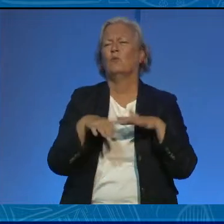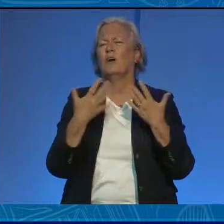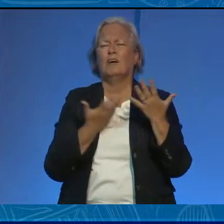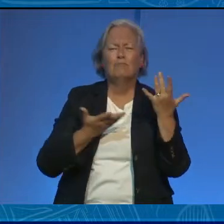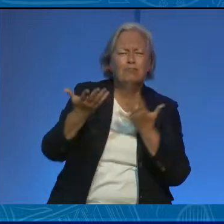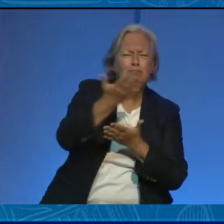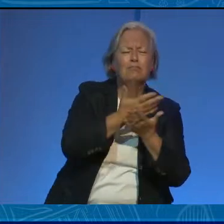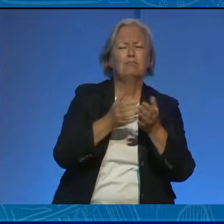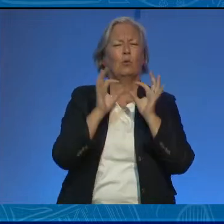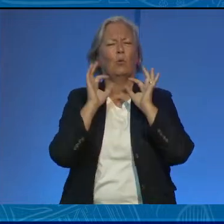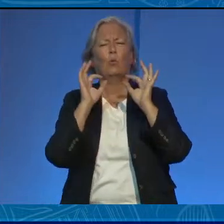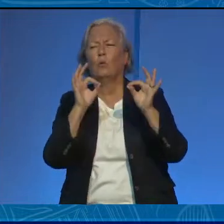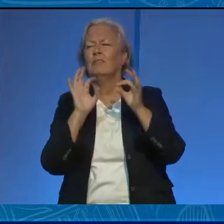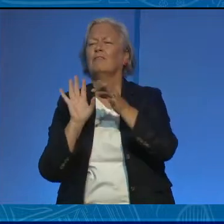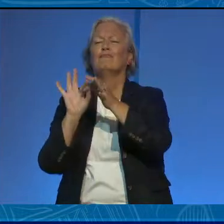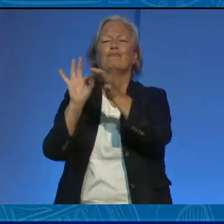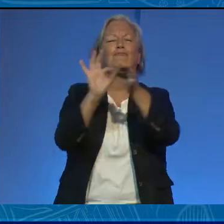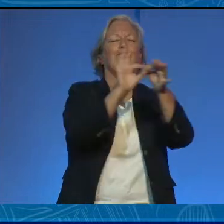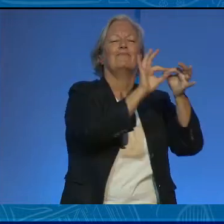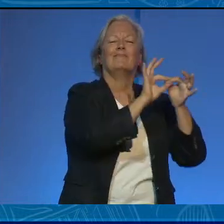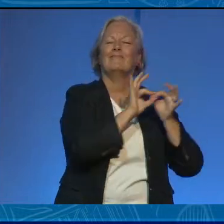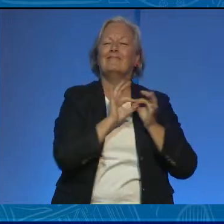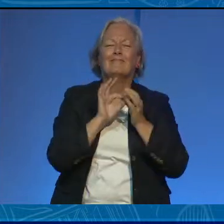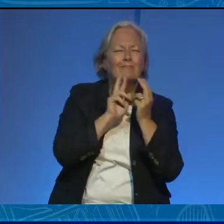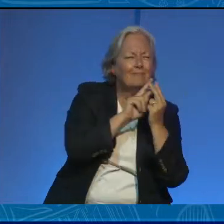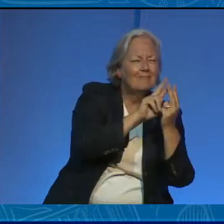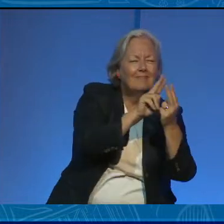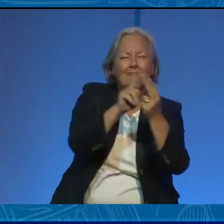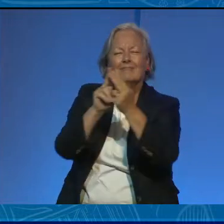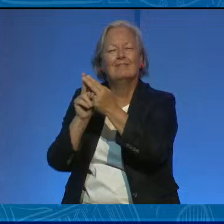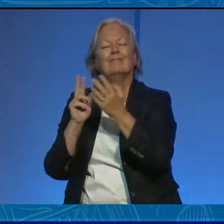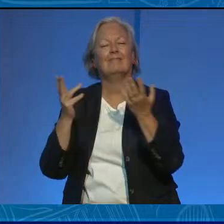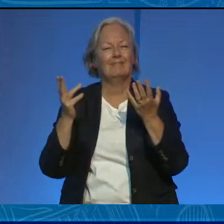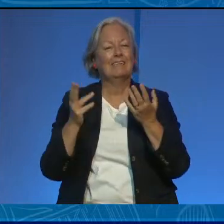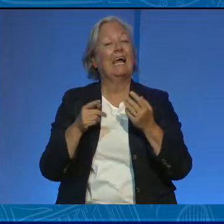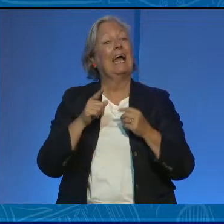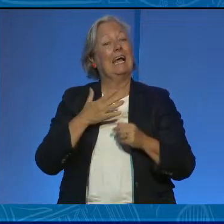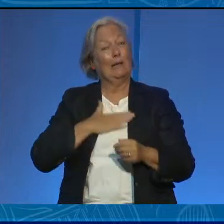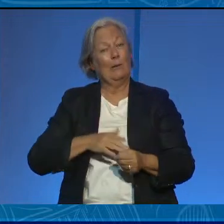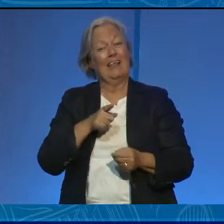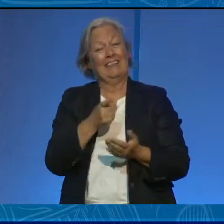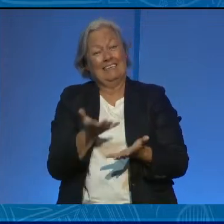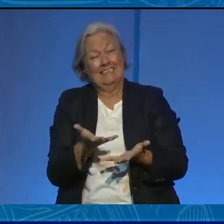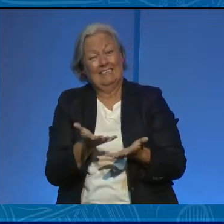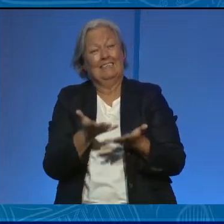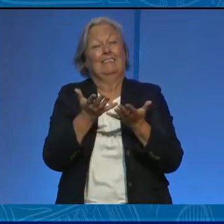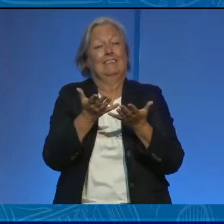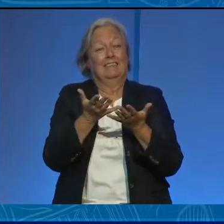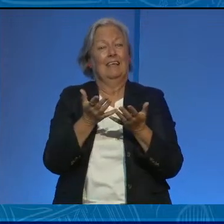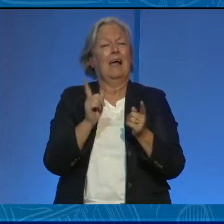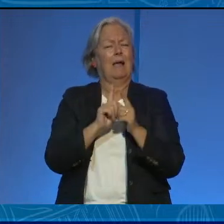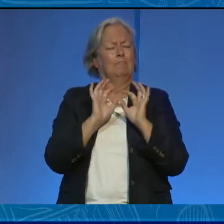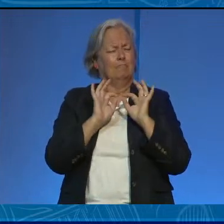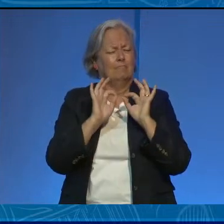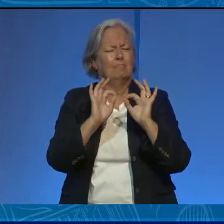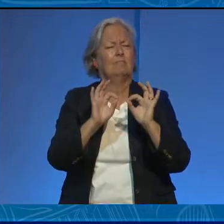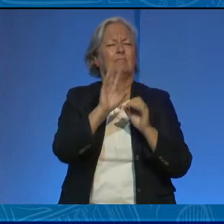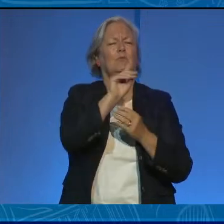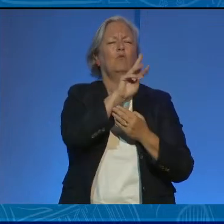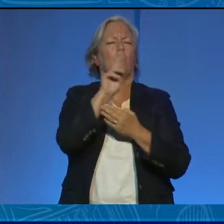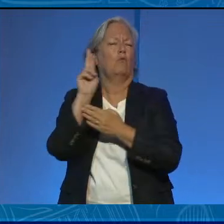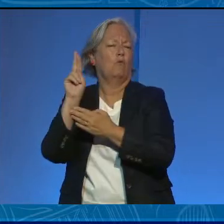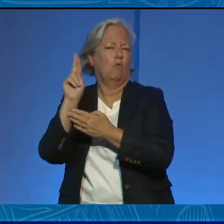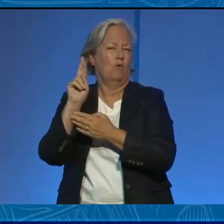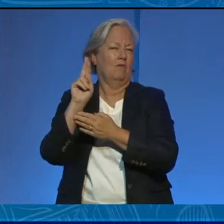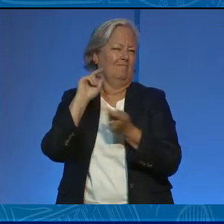helping to charting new ways to advance disaster risk reduction across the whole region.